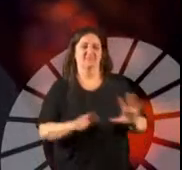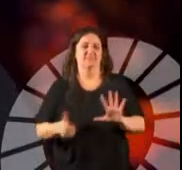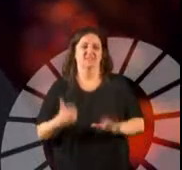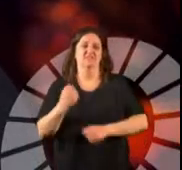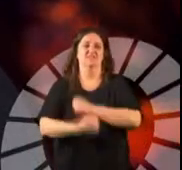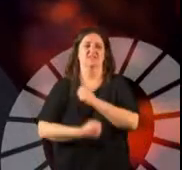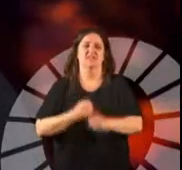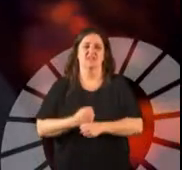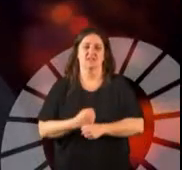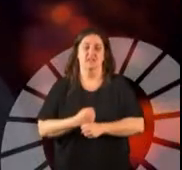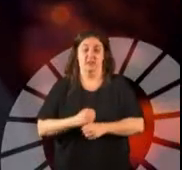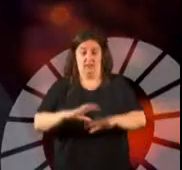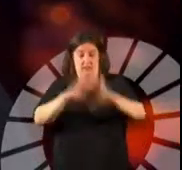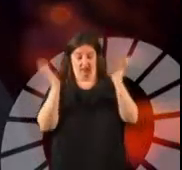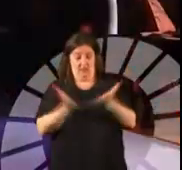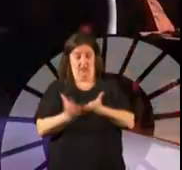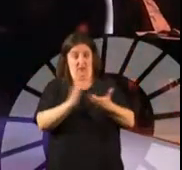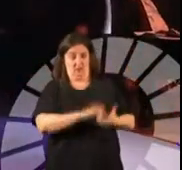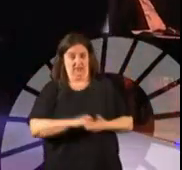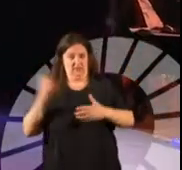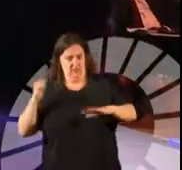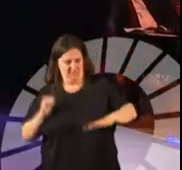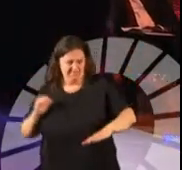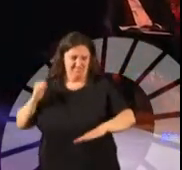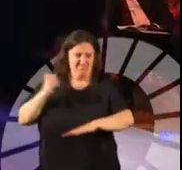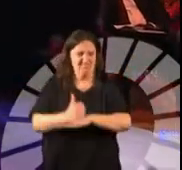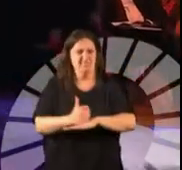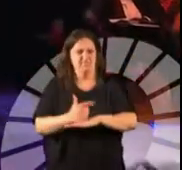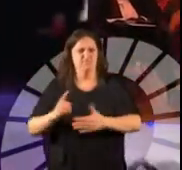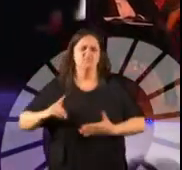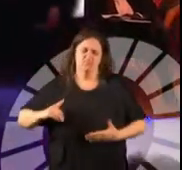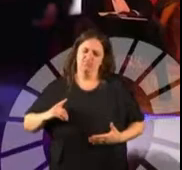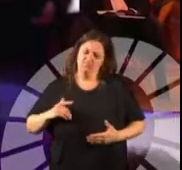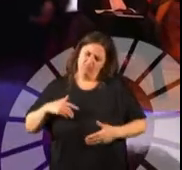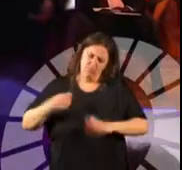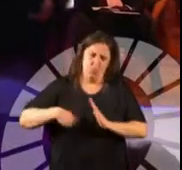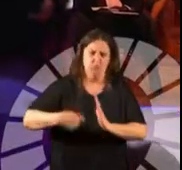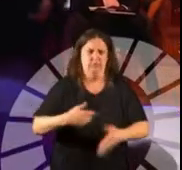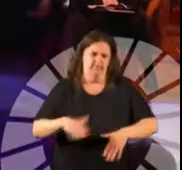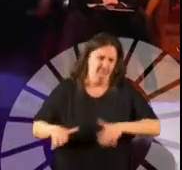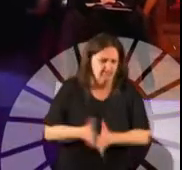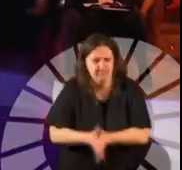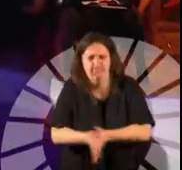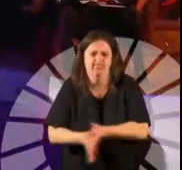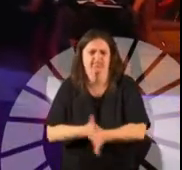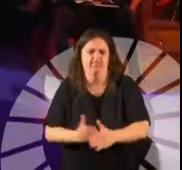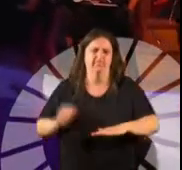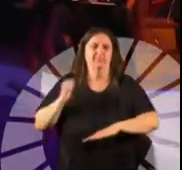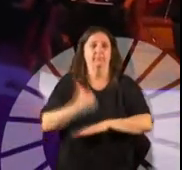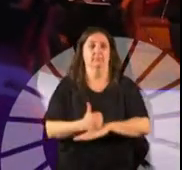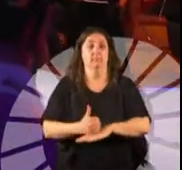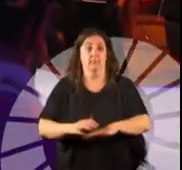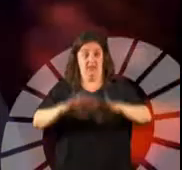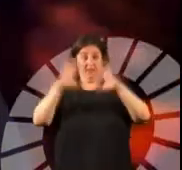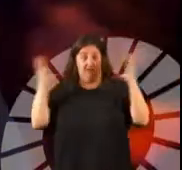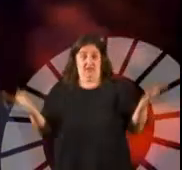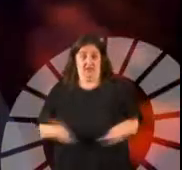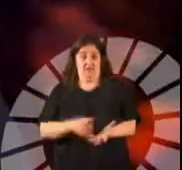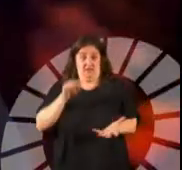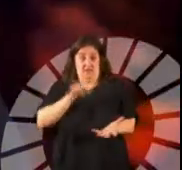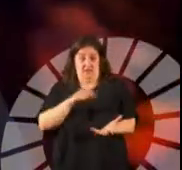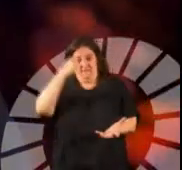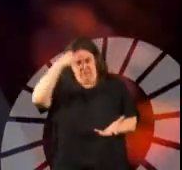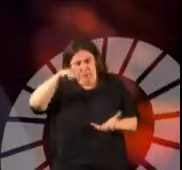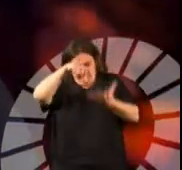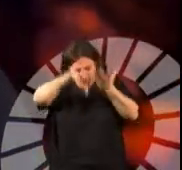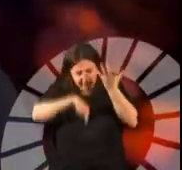get to start this association again and to continue with new projects focusing on the difficulties of today by